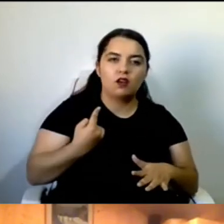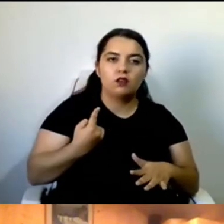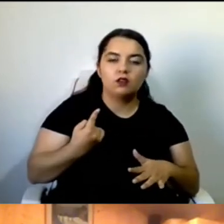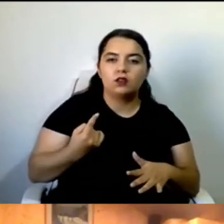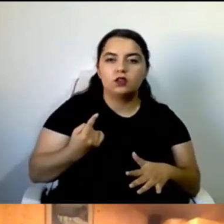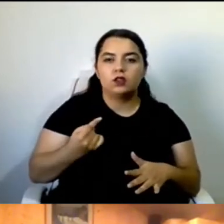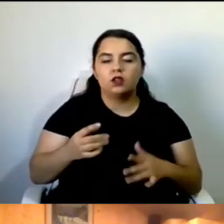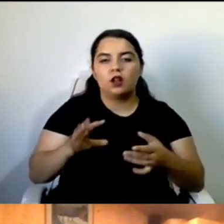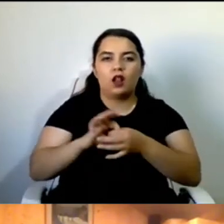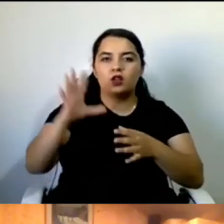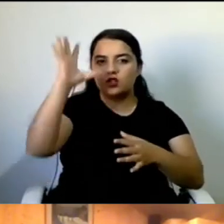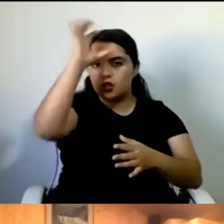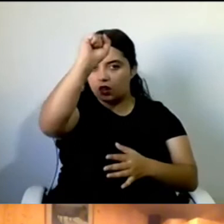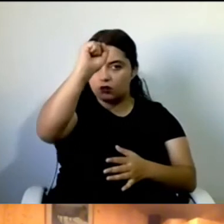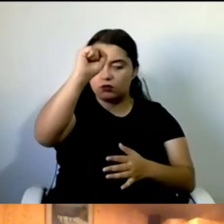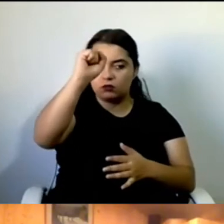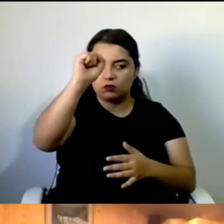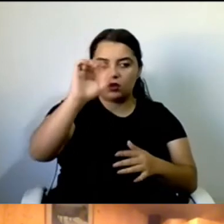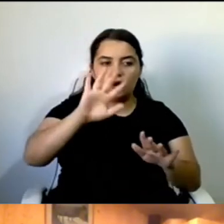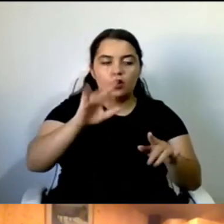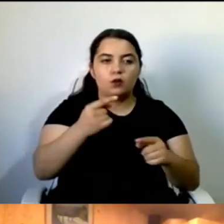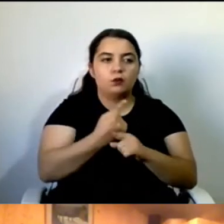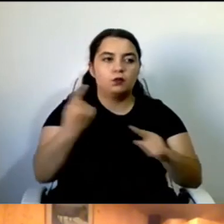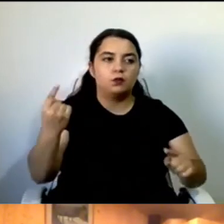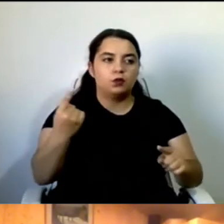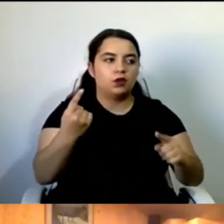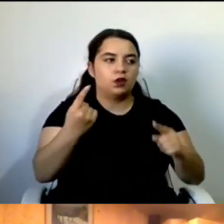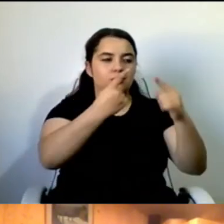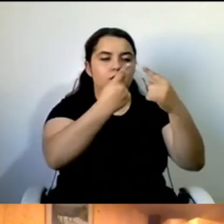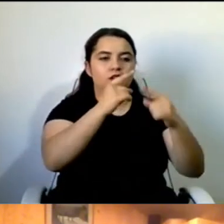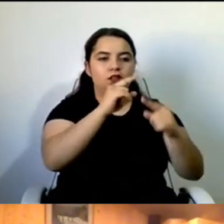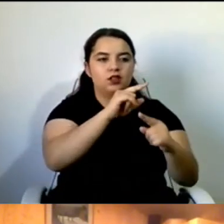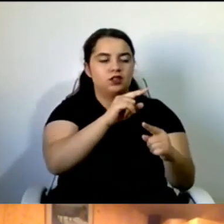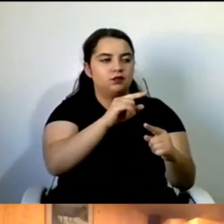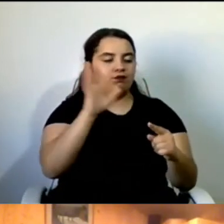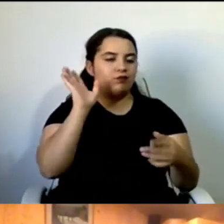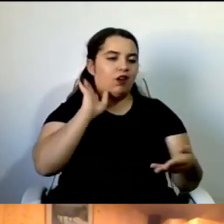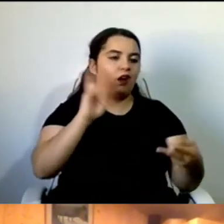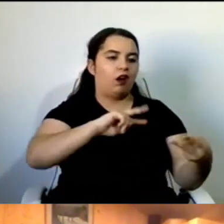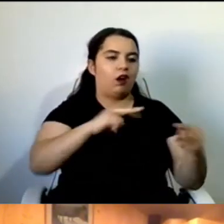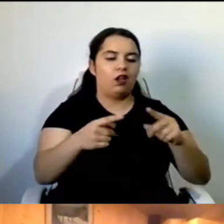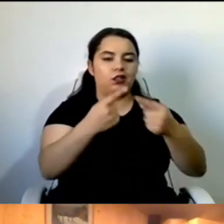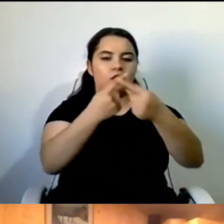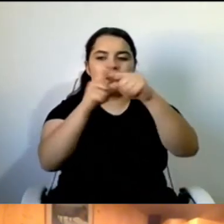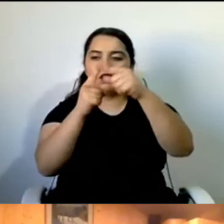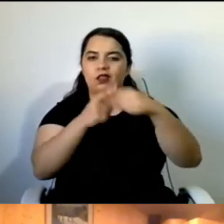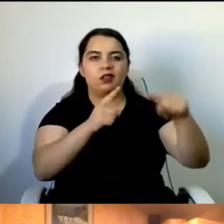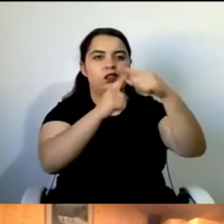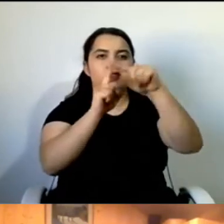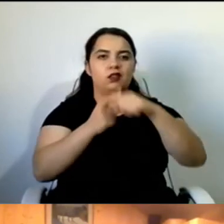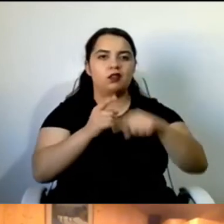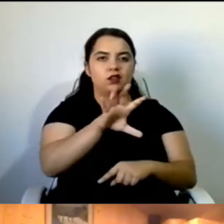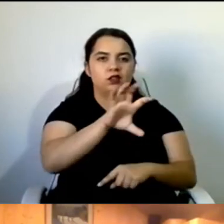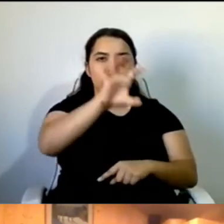city. And also now when I don't have personal assistance at the national level, I can't really move because I'm not sure I'll get